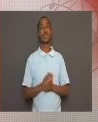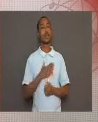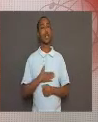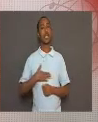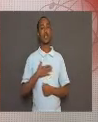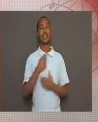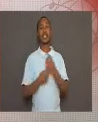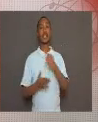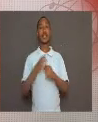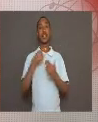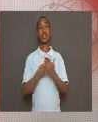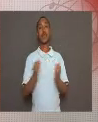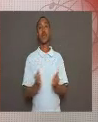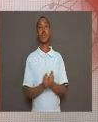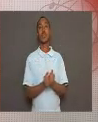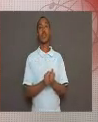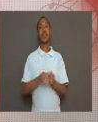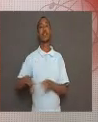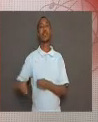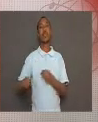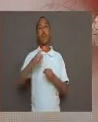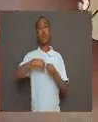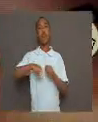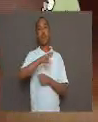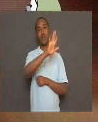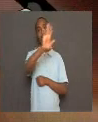Please discuss this with the students around you.